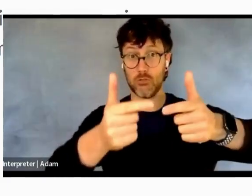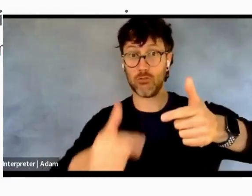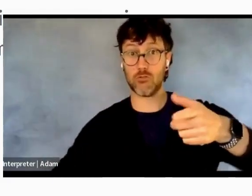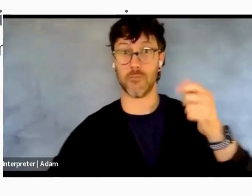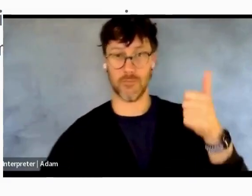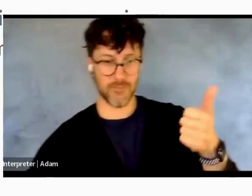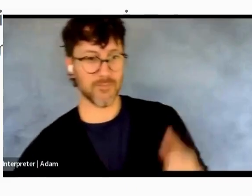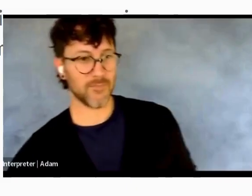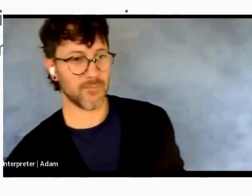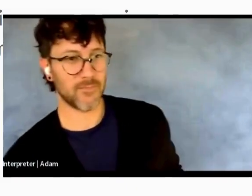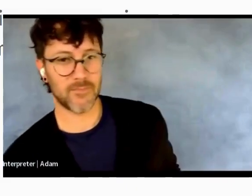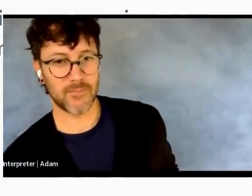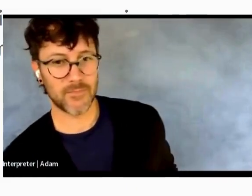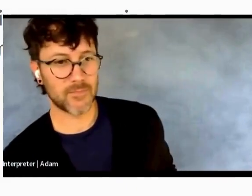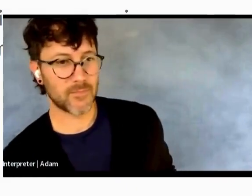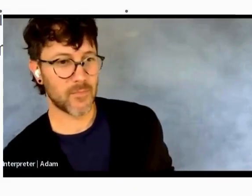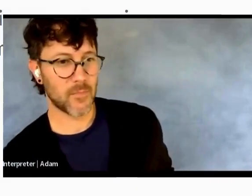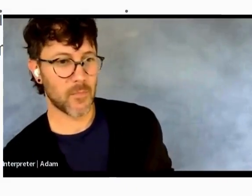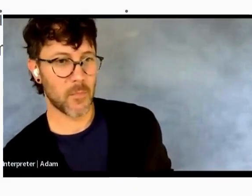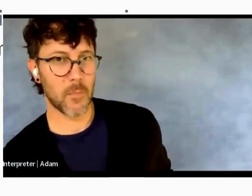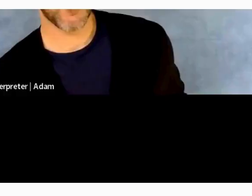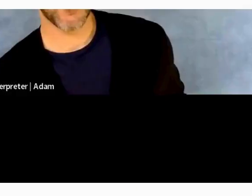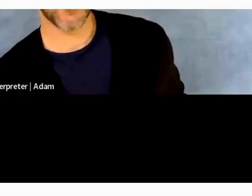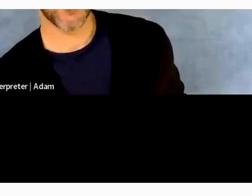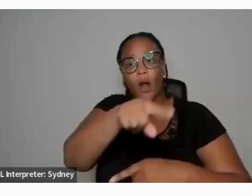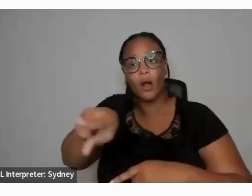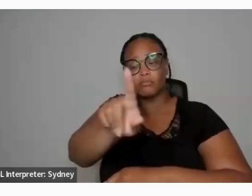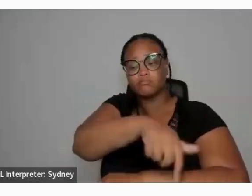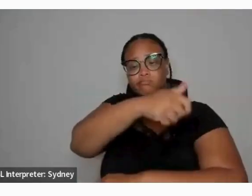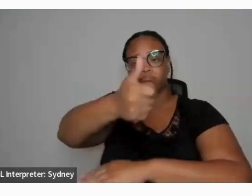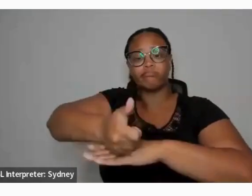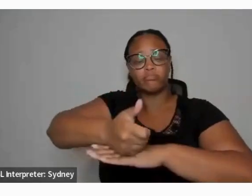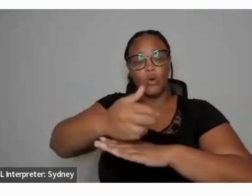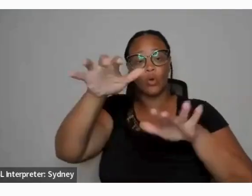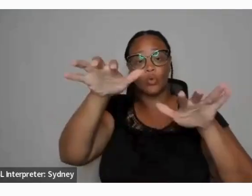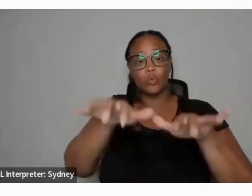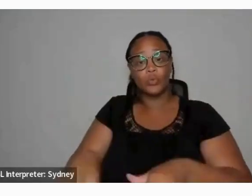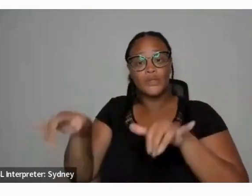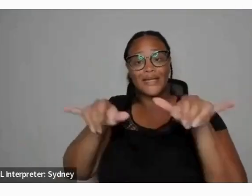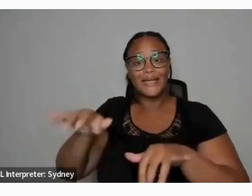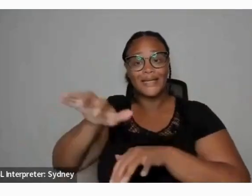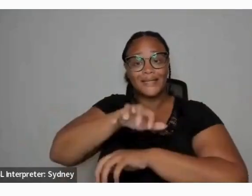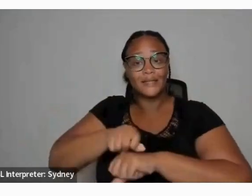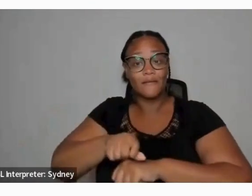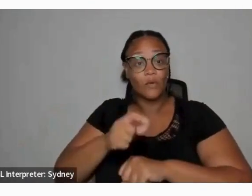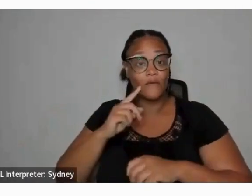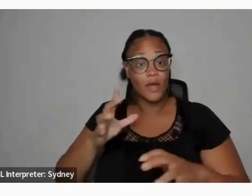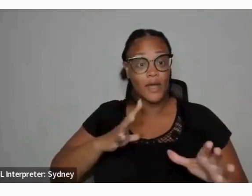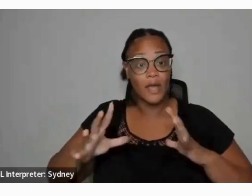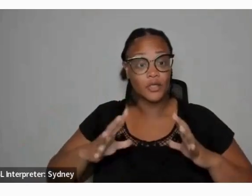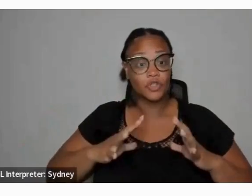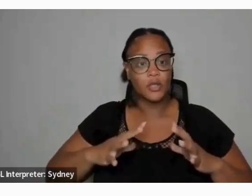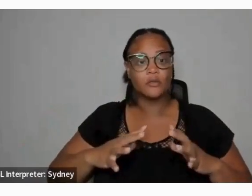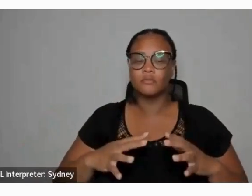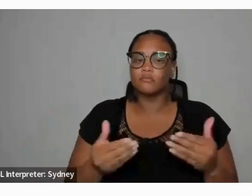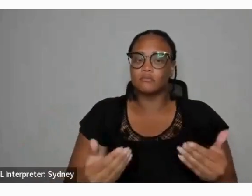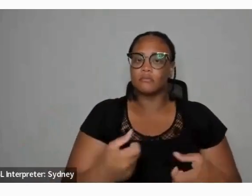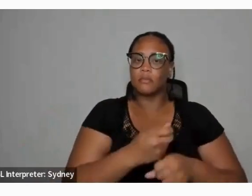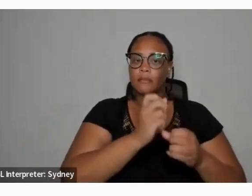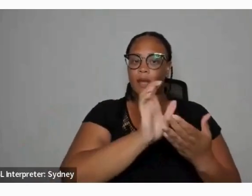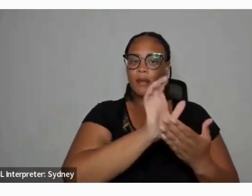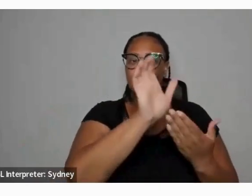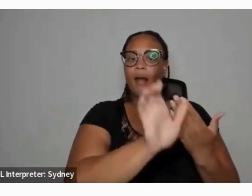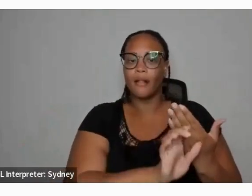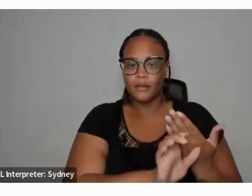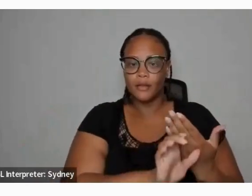In creating those clear routines for vacation, create a vacation calendar. This could communicate days that are spent at